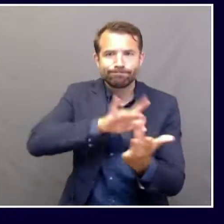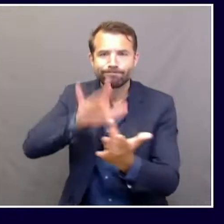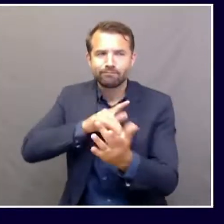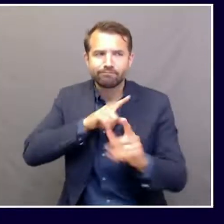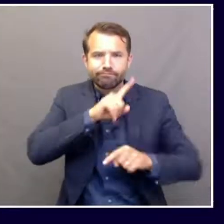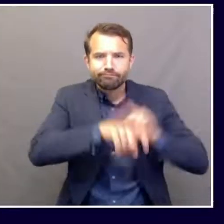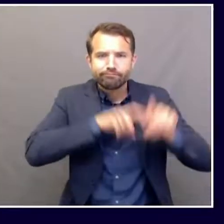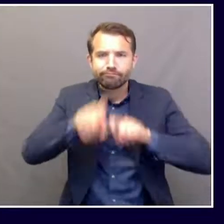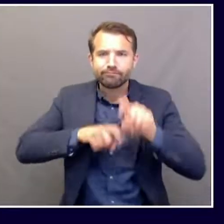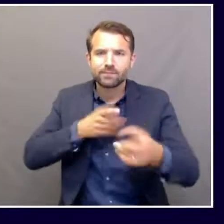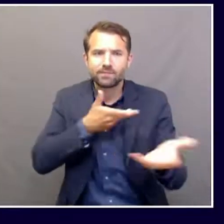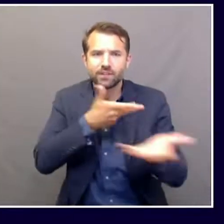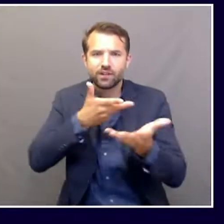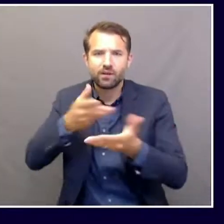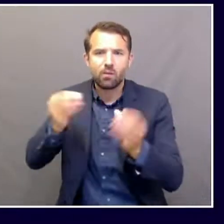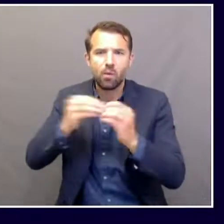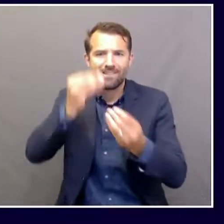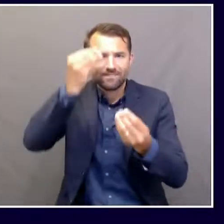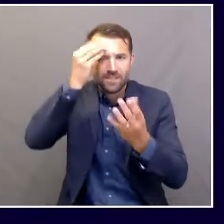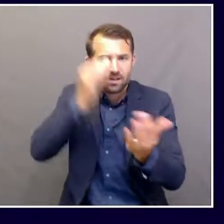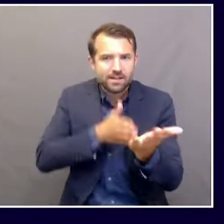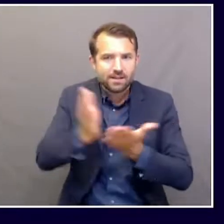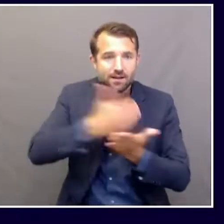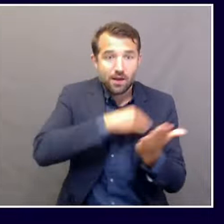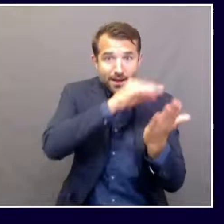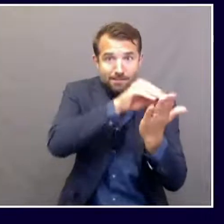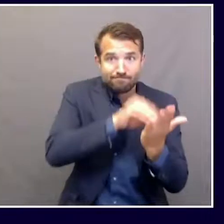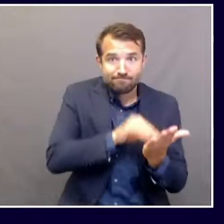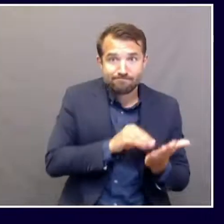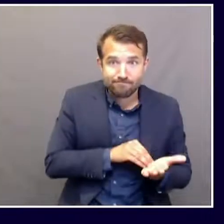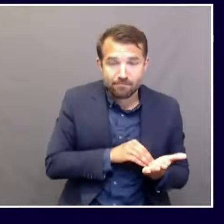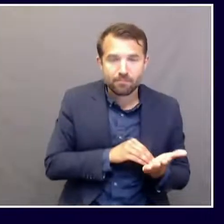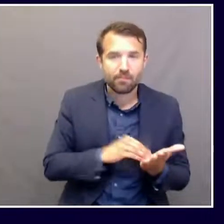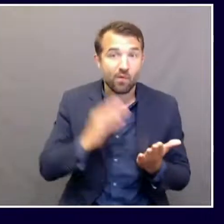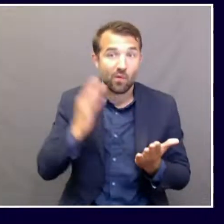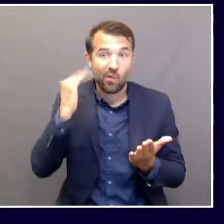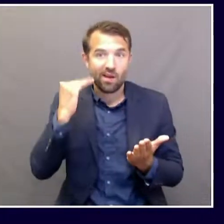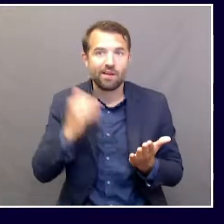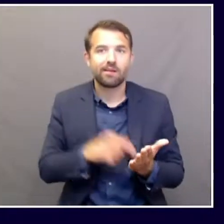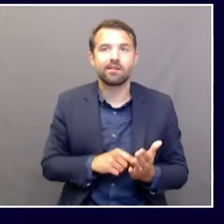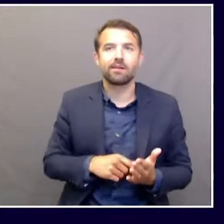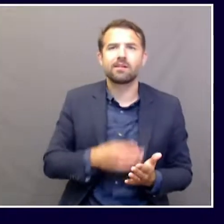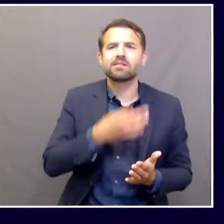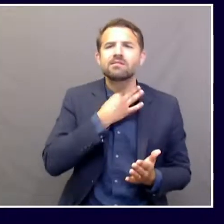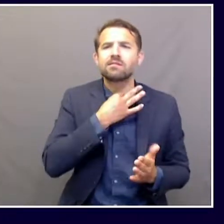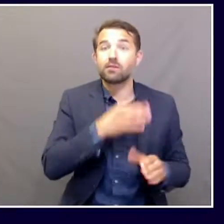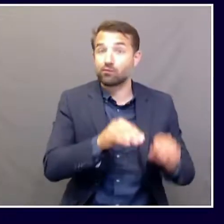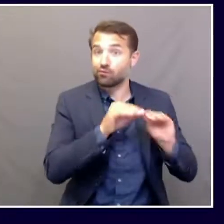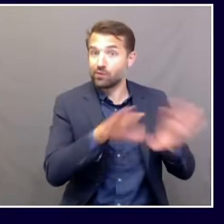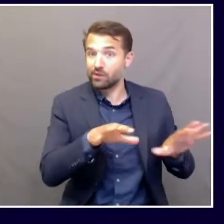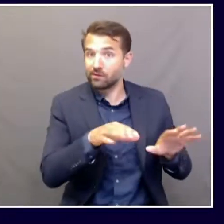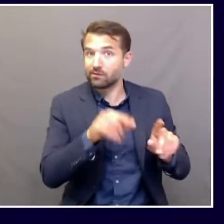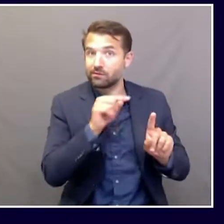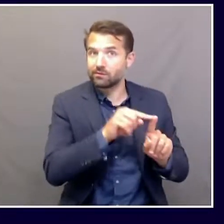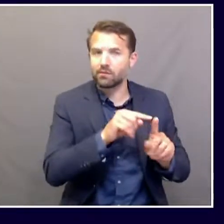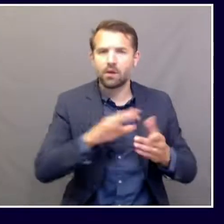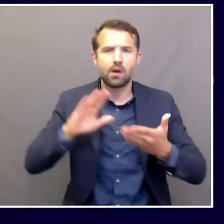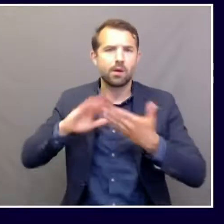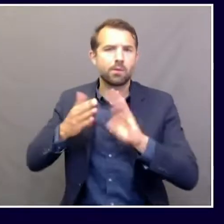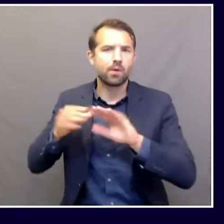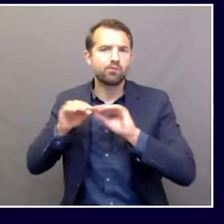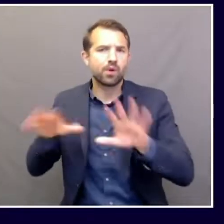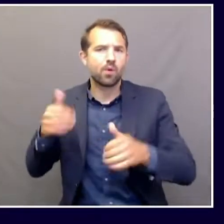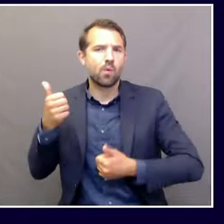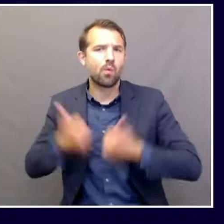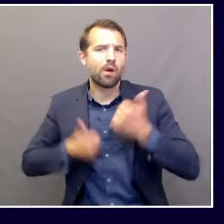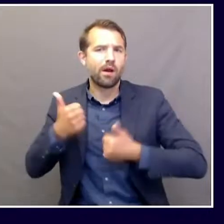they're going to be a slightly more outbreak driven than they will be community transmission driven. We're not there yet. We haven't gotten to